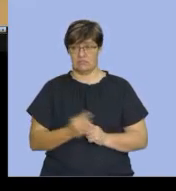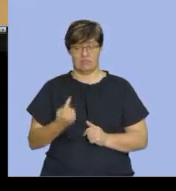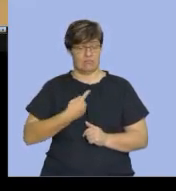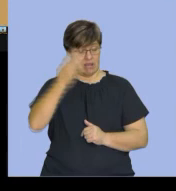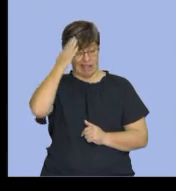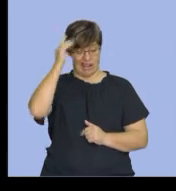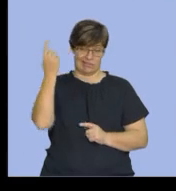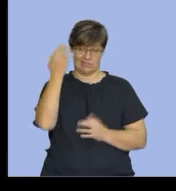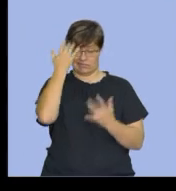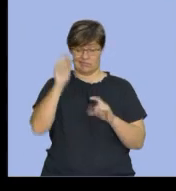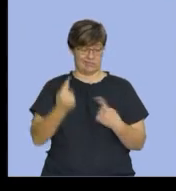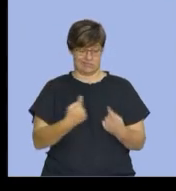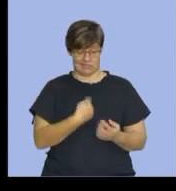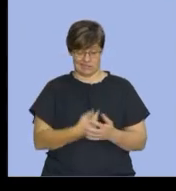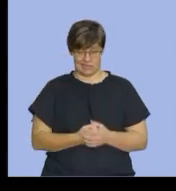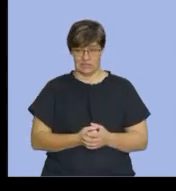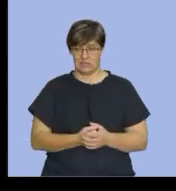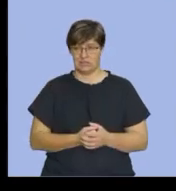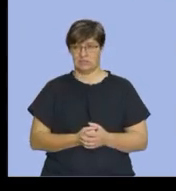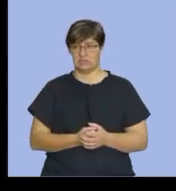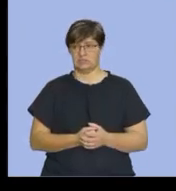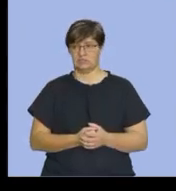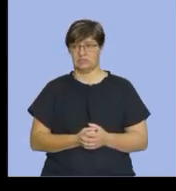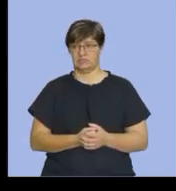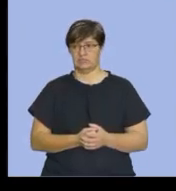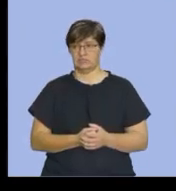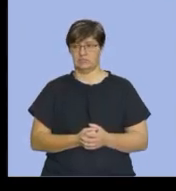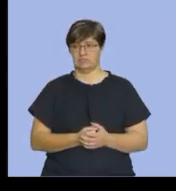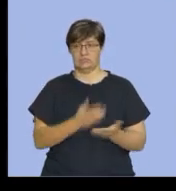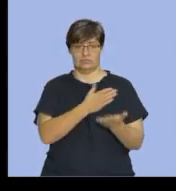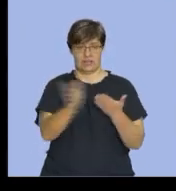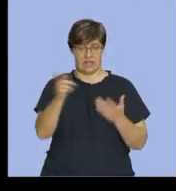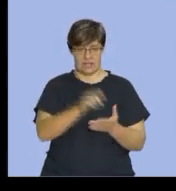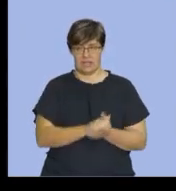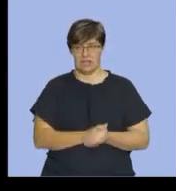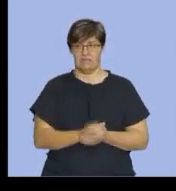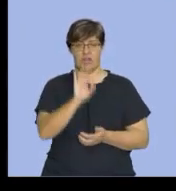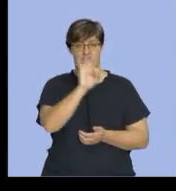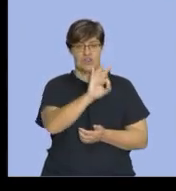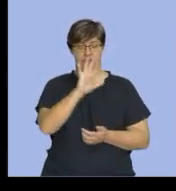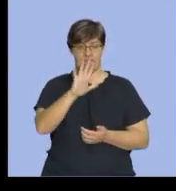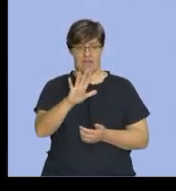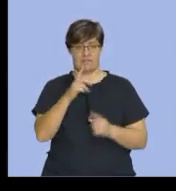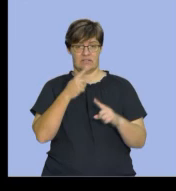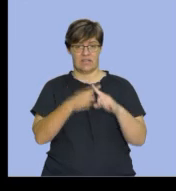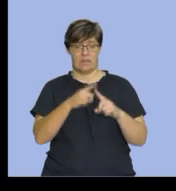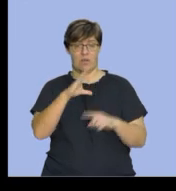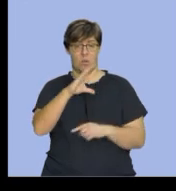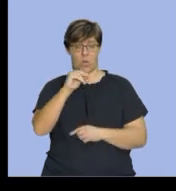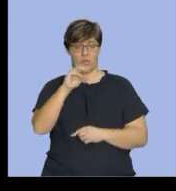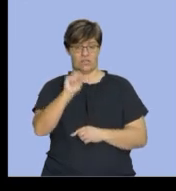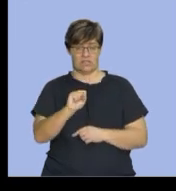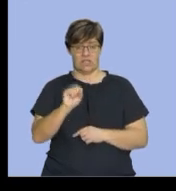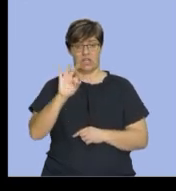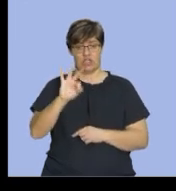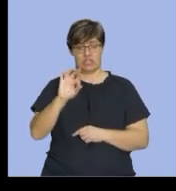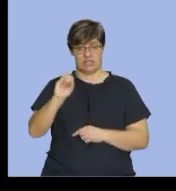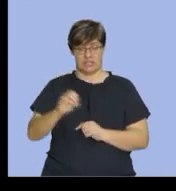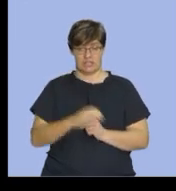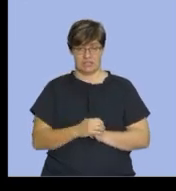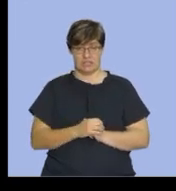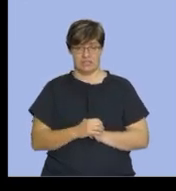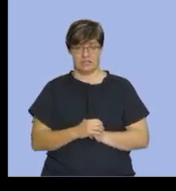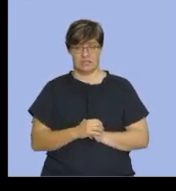do this in my head. So let's clear my calculator. So 35 times cos 30